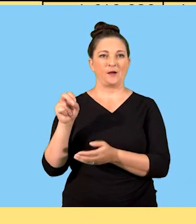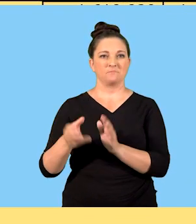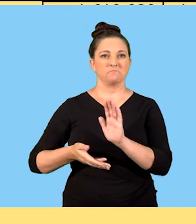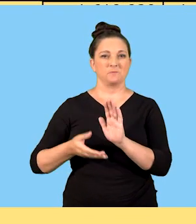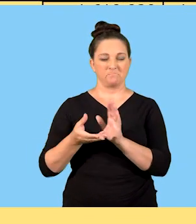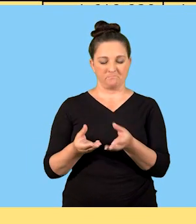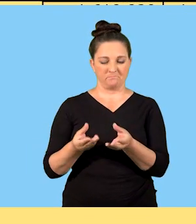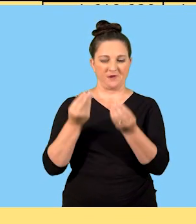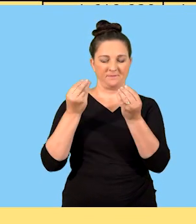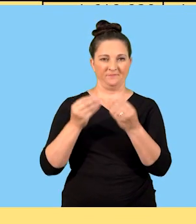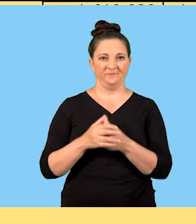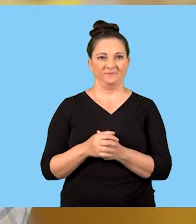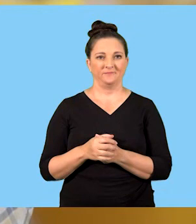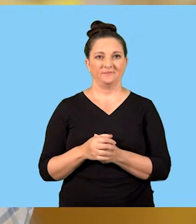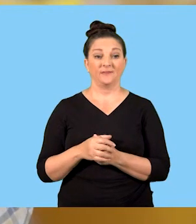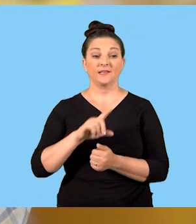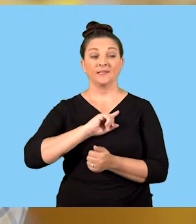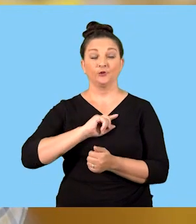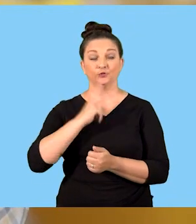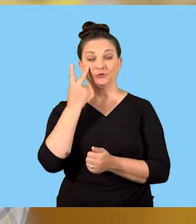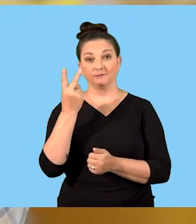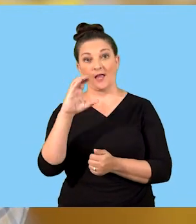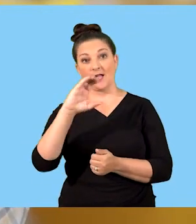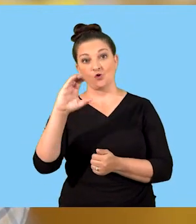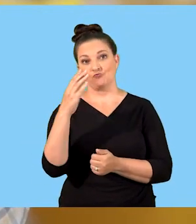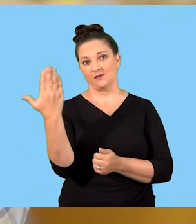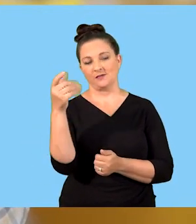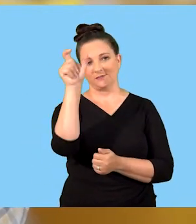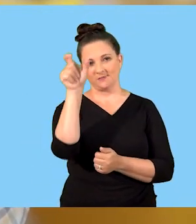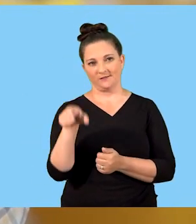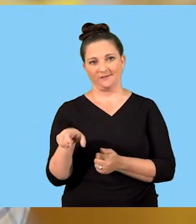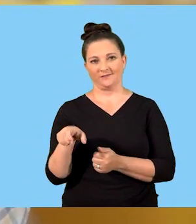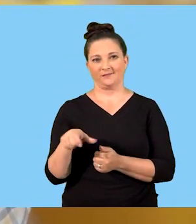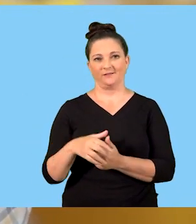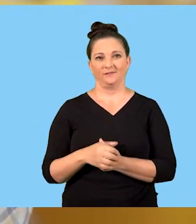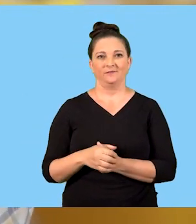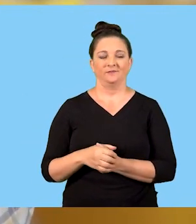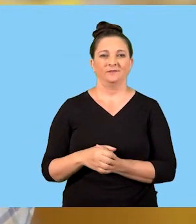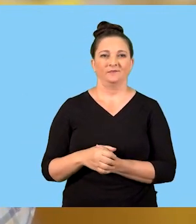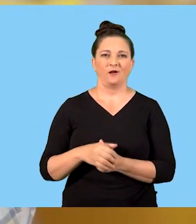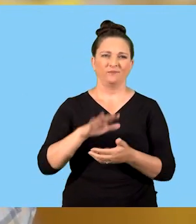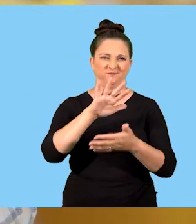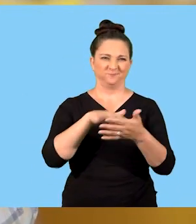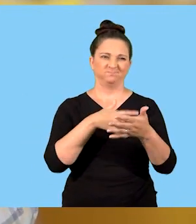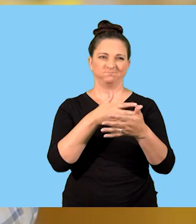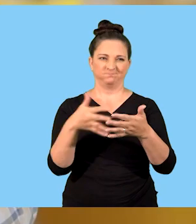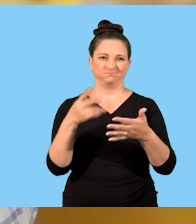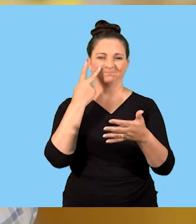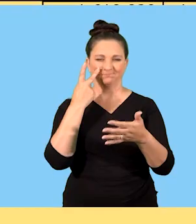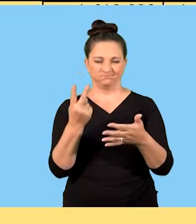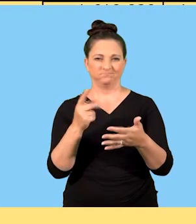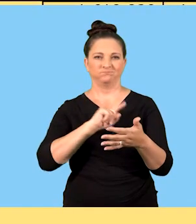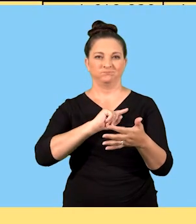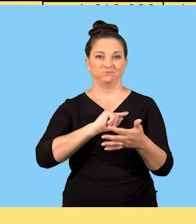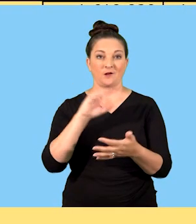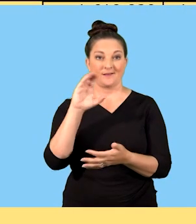discount received will be considered income. Hence, you see it on the credit side of your trial